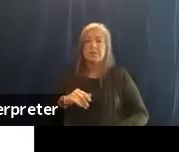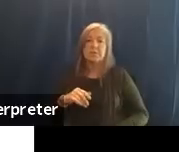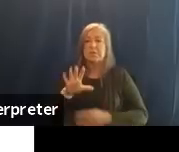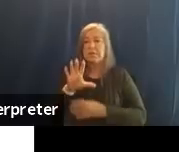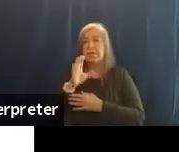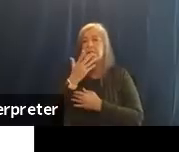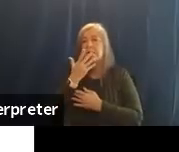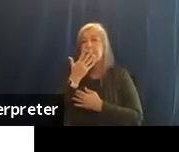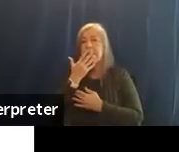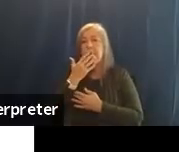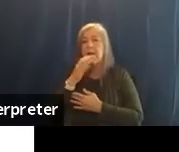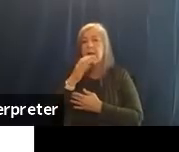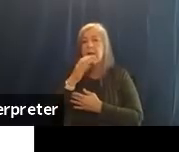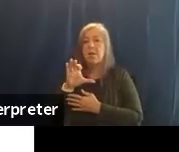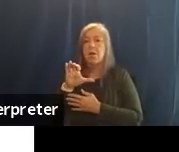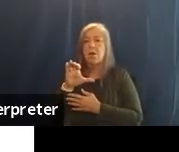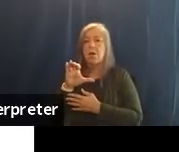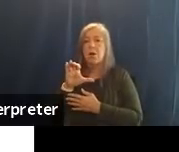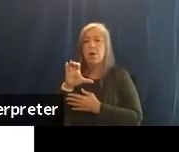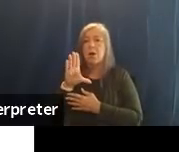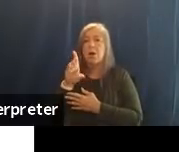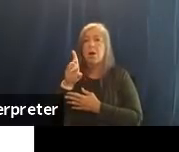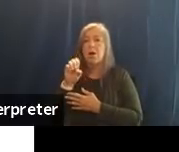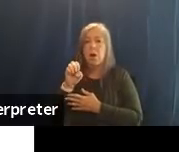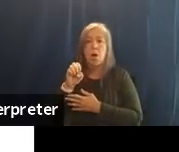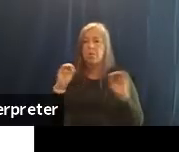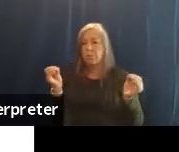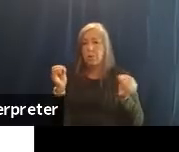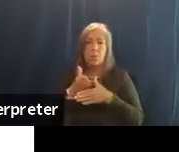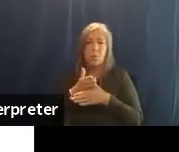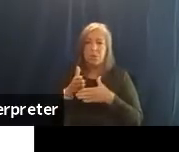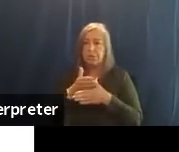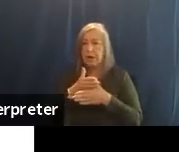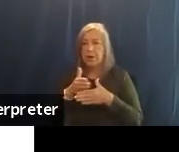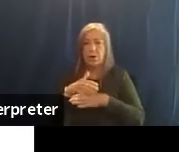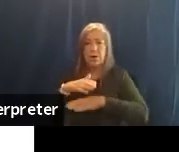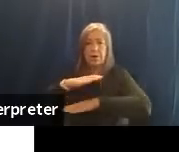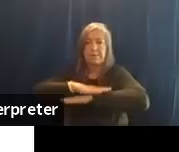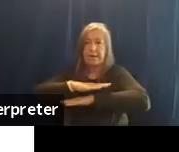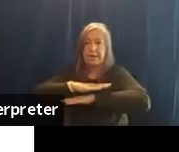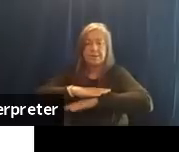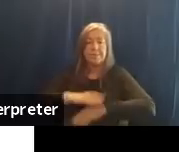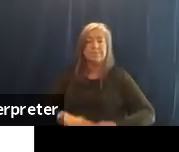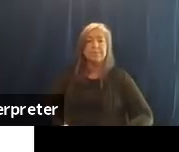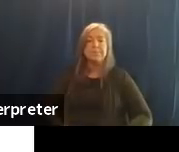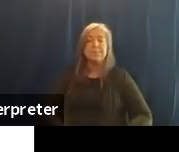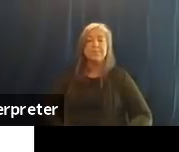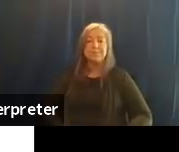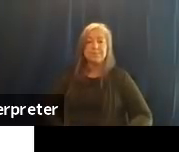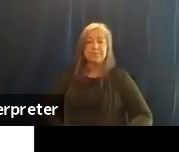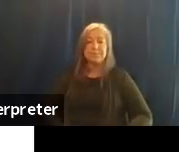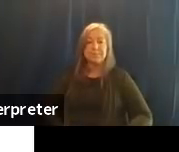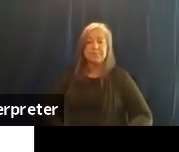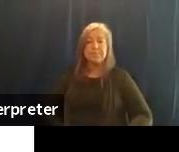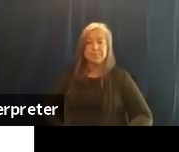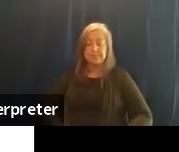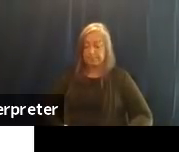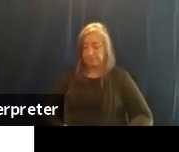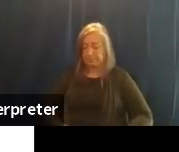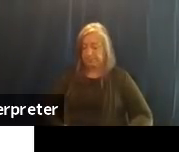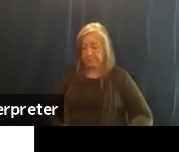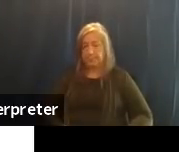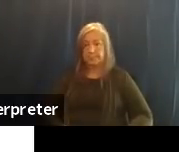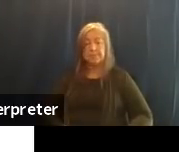increases the time, or decreases the frequency of disinfection that's needed, since we can go through